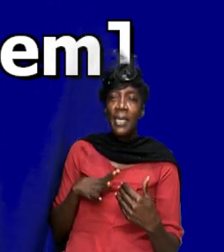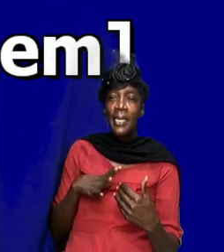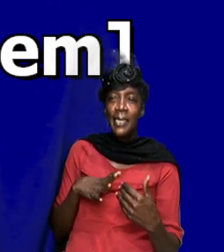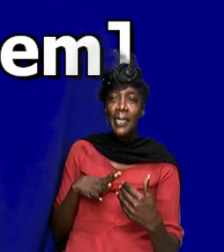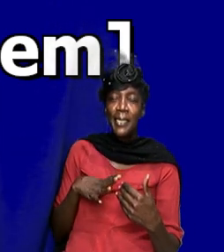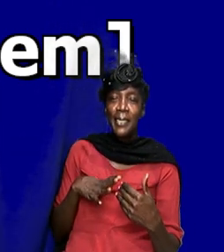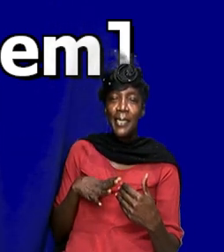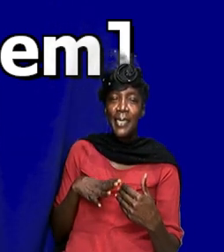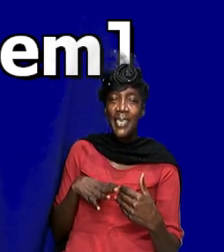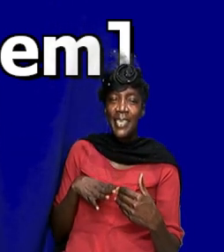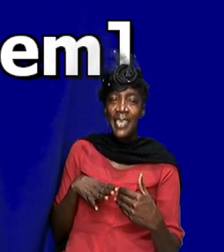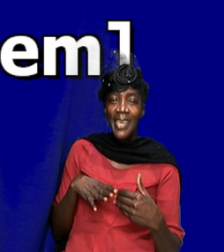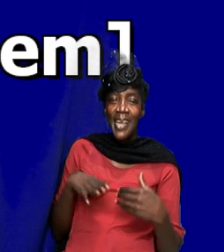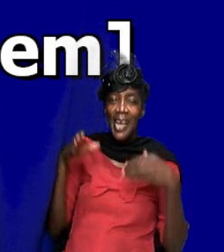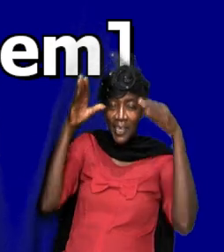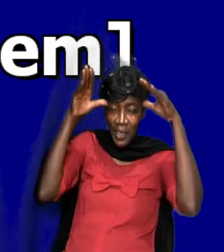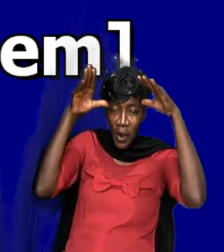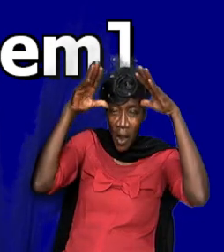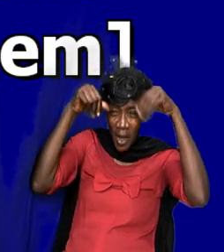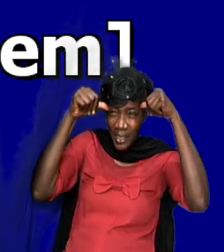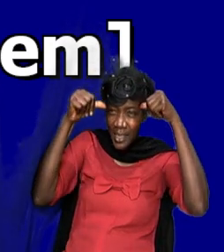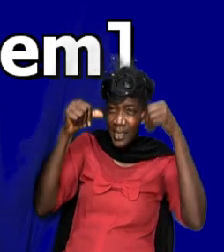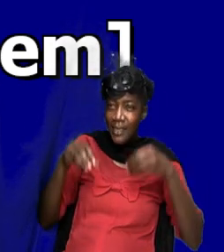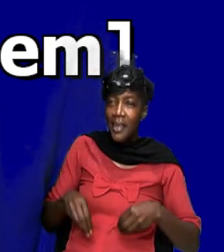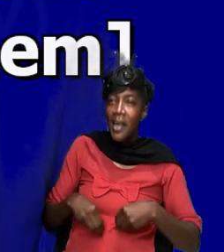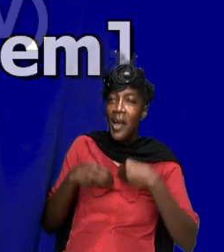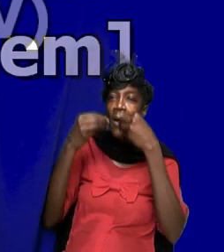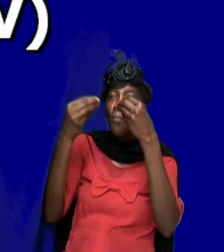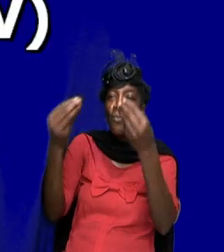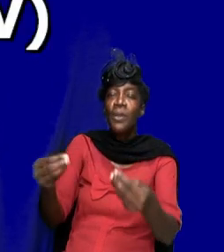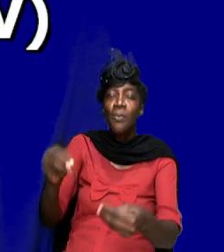asses and put them to his work.